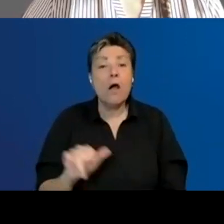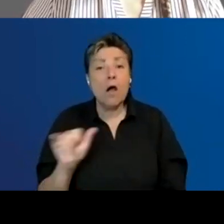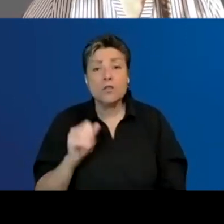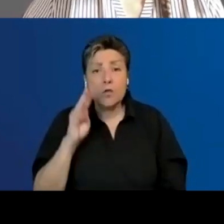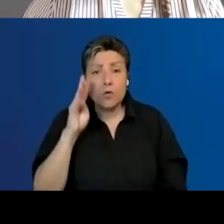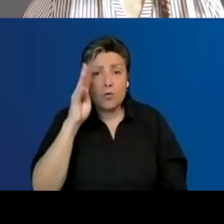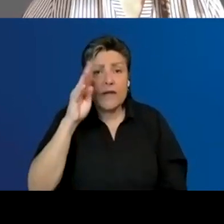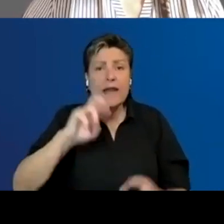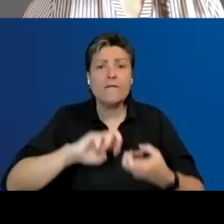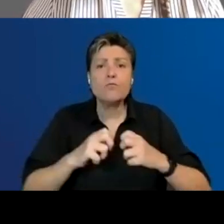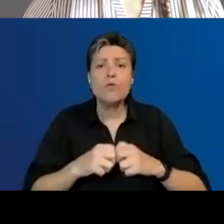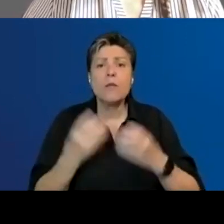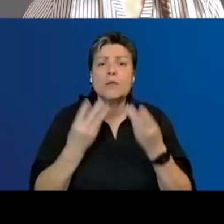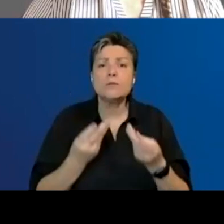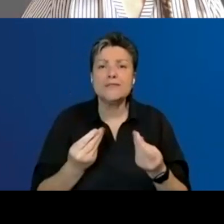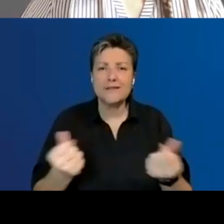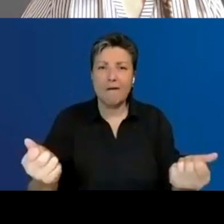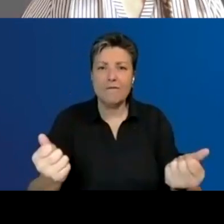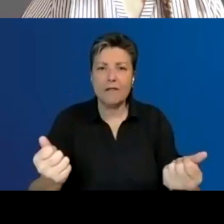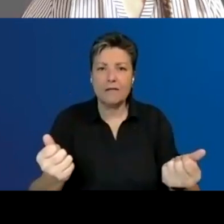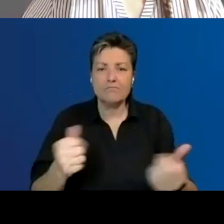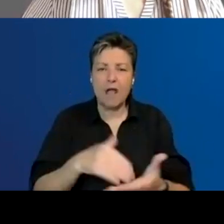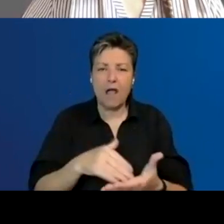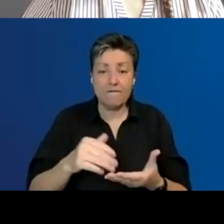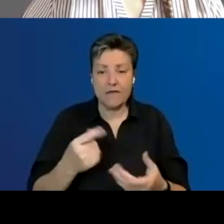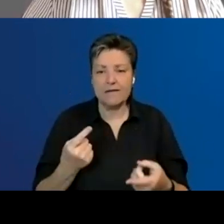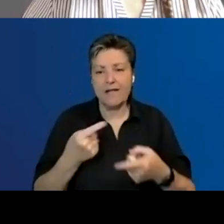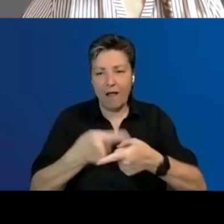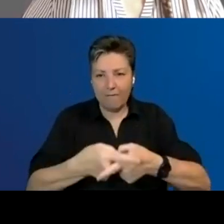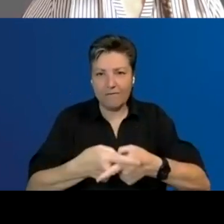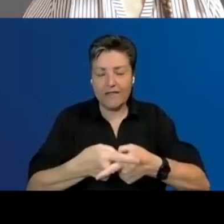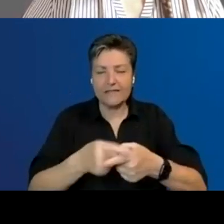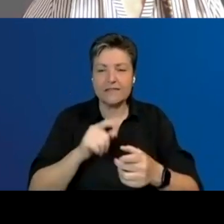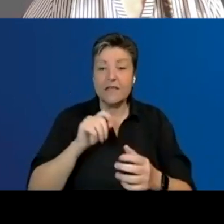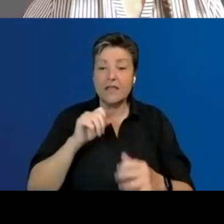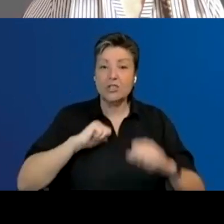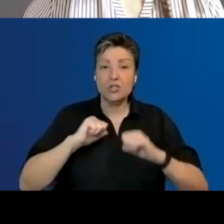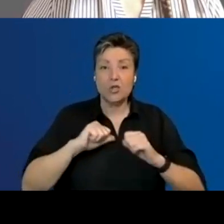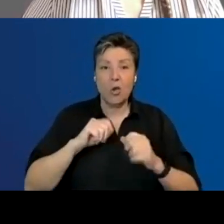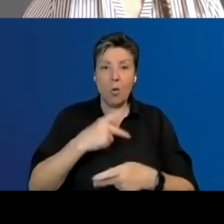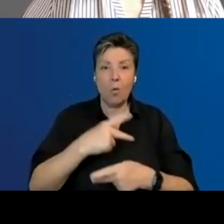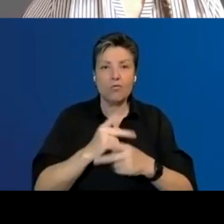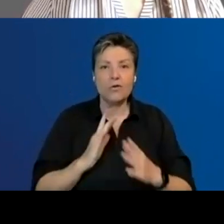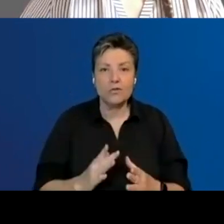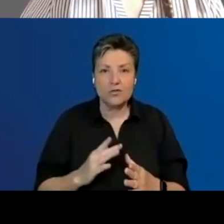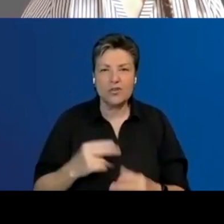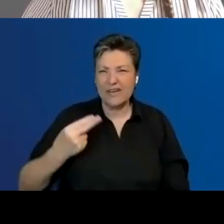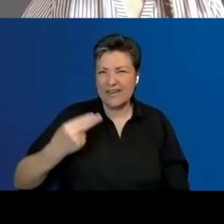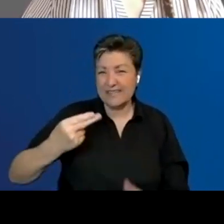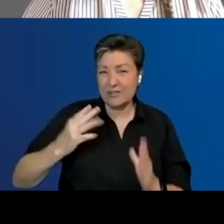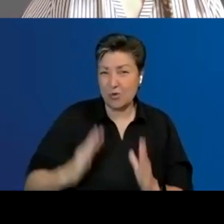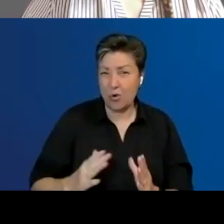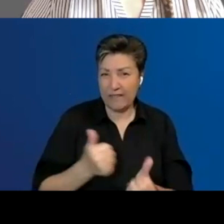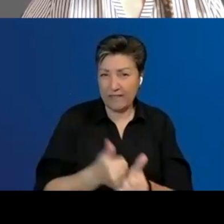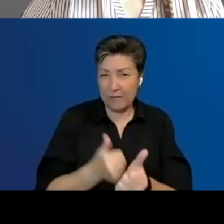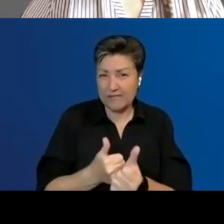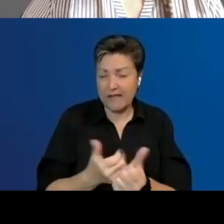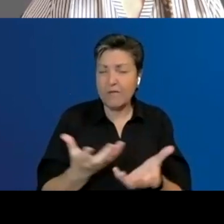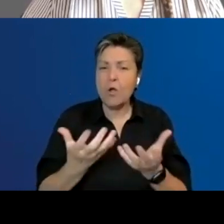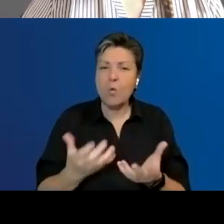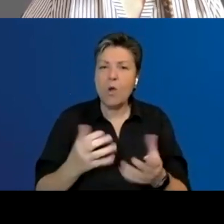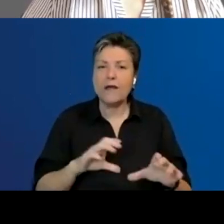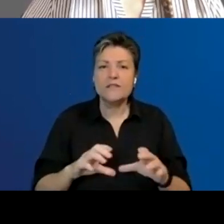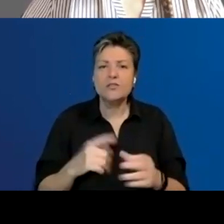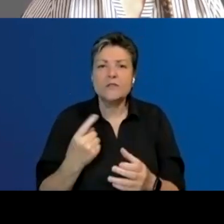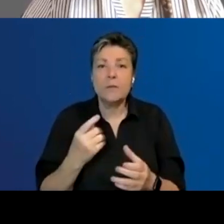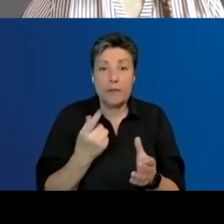times where there were conflicts where the episode producer, the historian whose episode it was, wanted to do something one way and